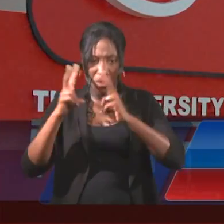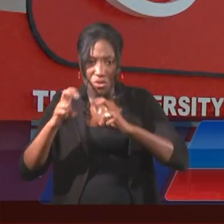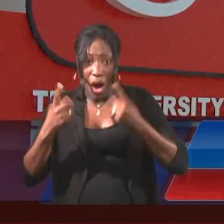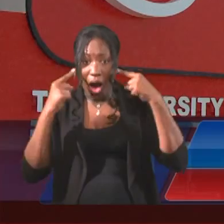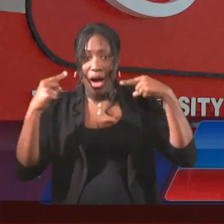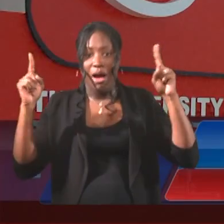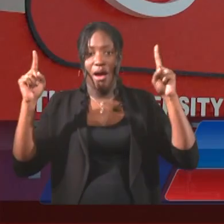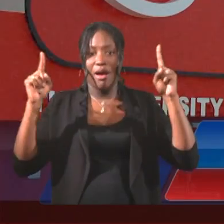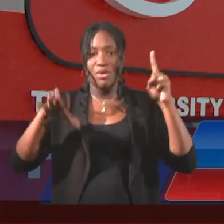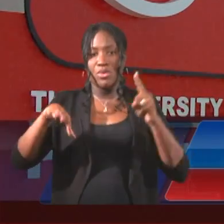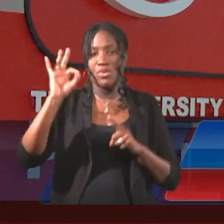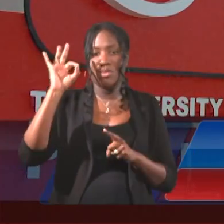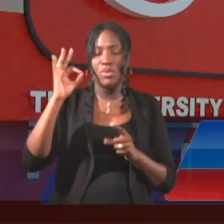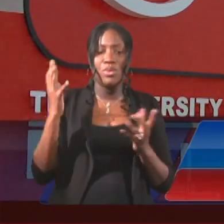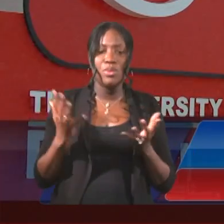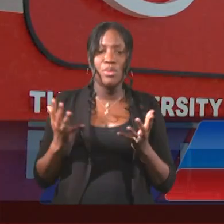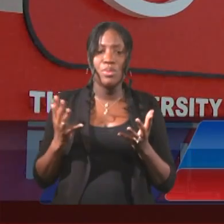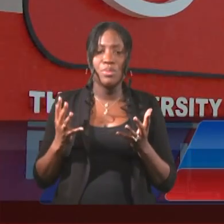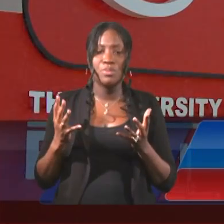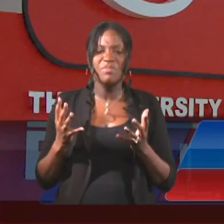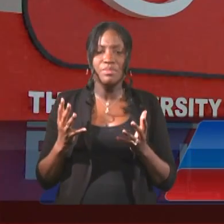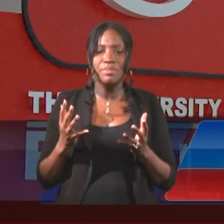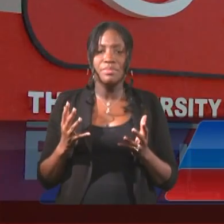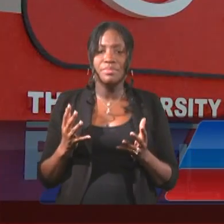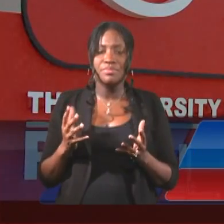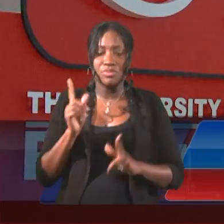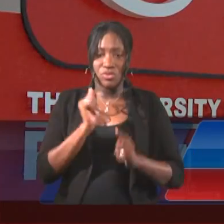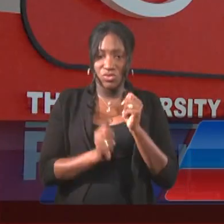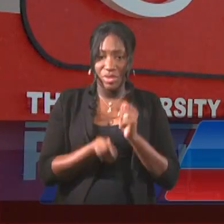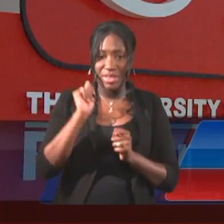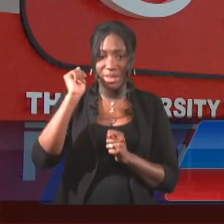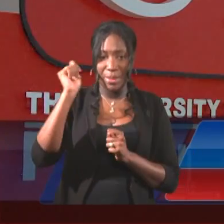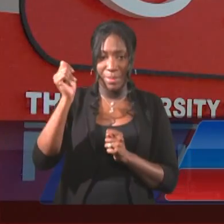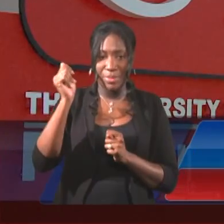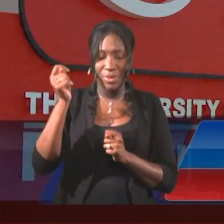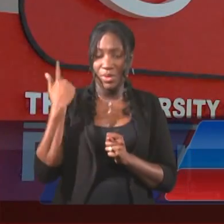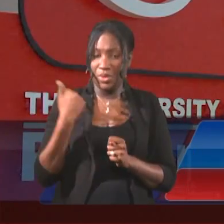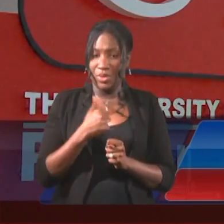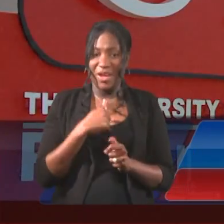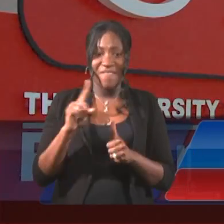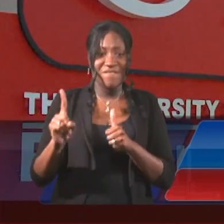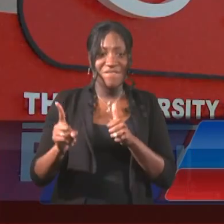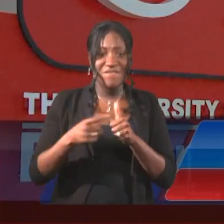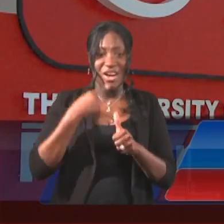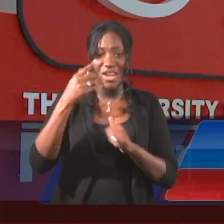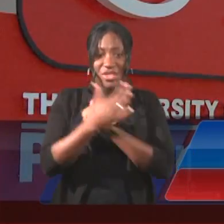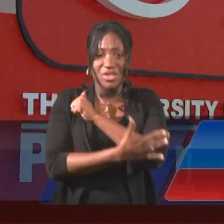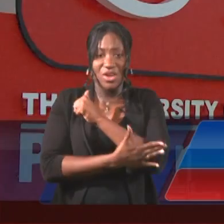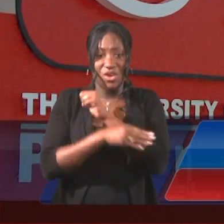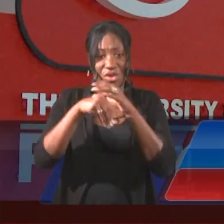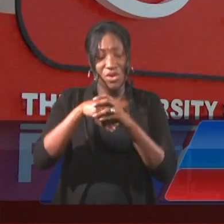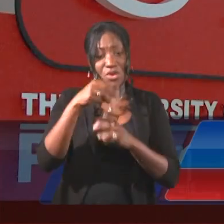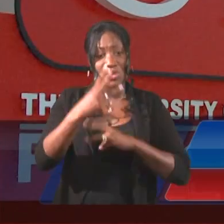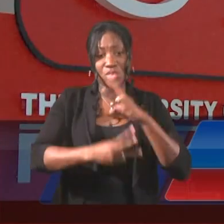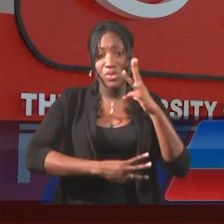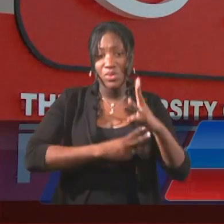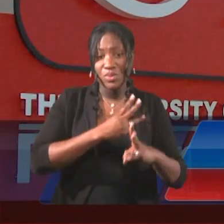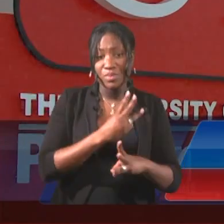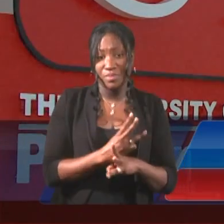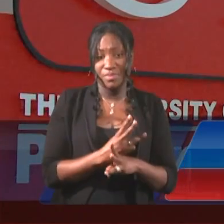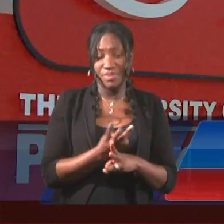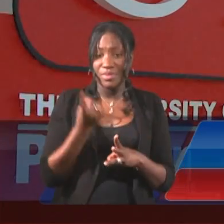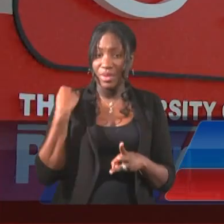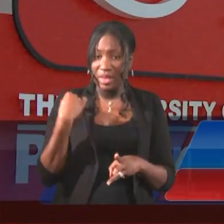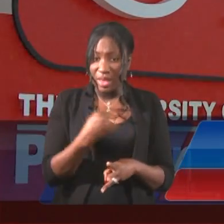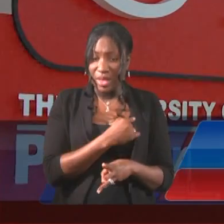win, whereby where Trinidad and Tobago has been the first in the world, I believe, where we